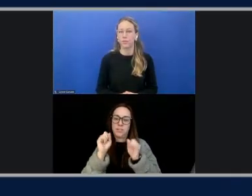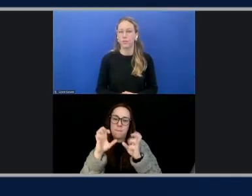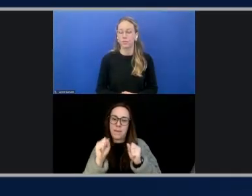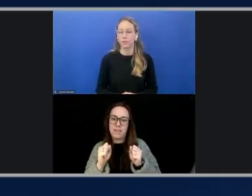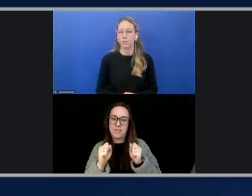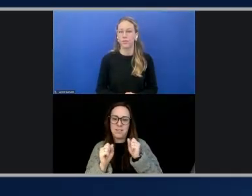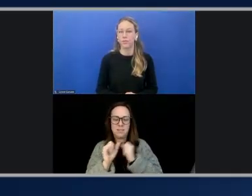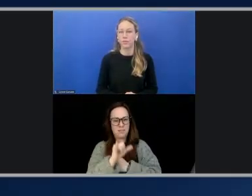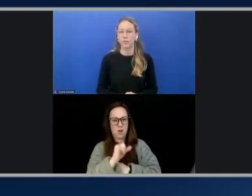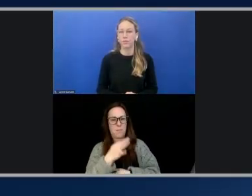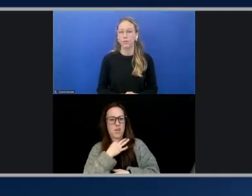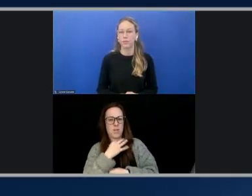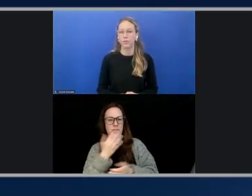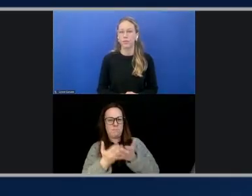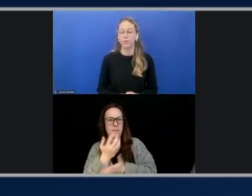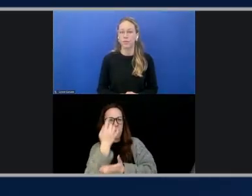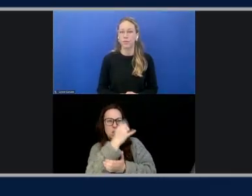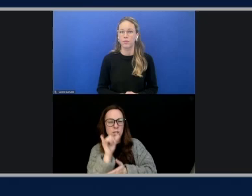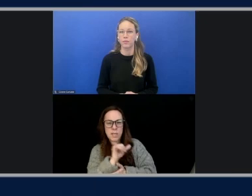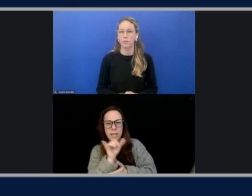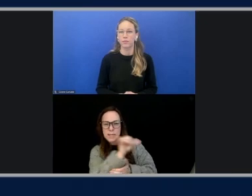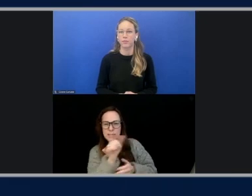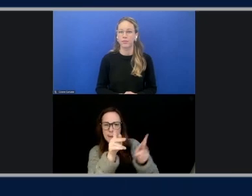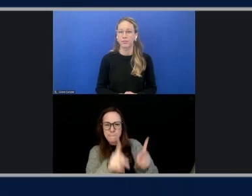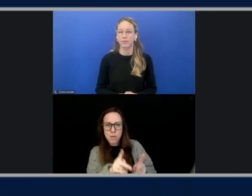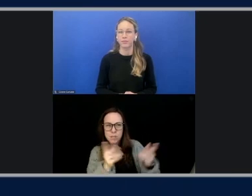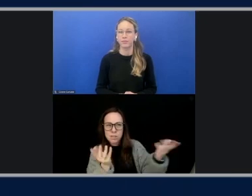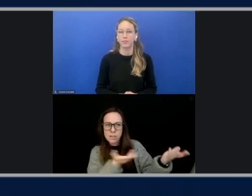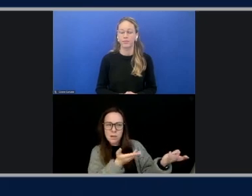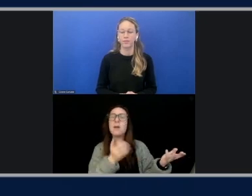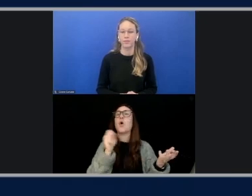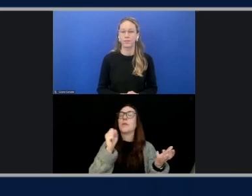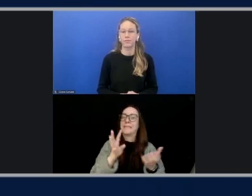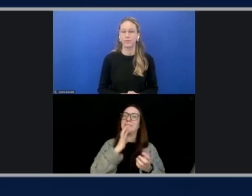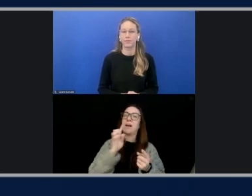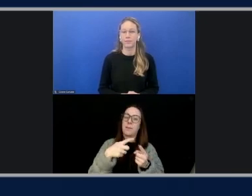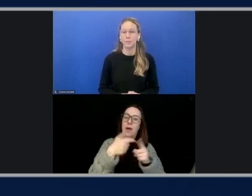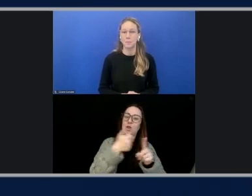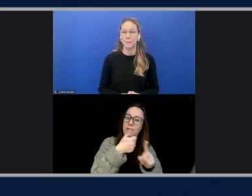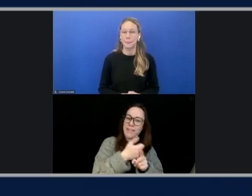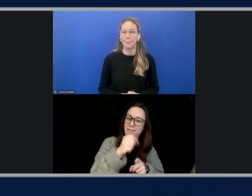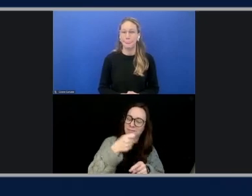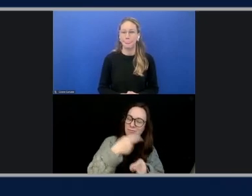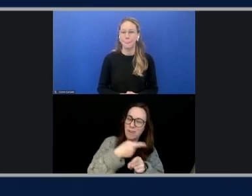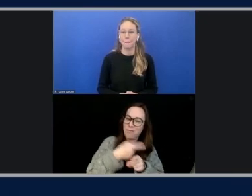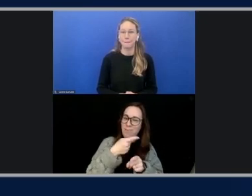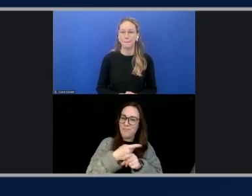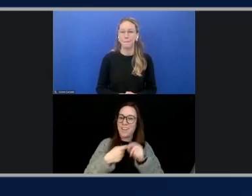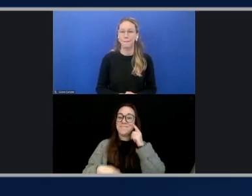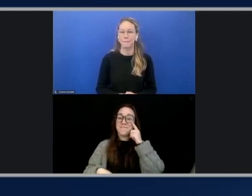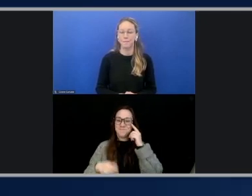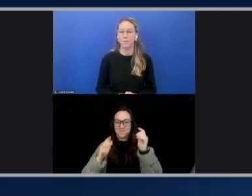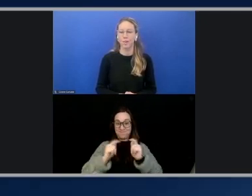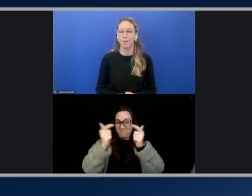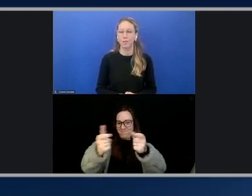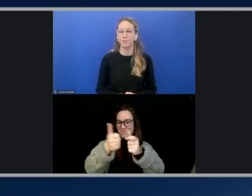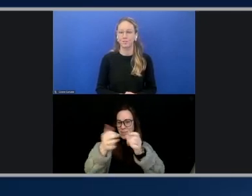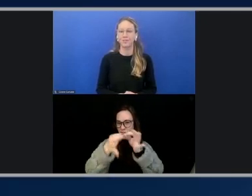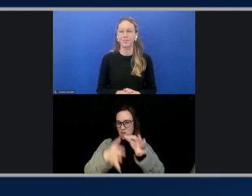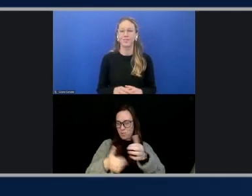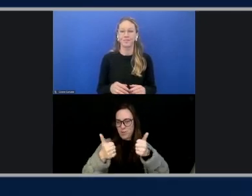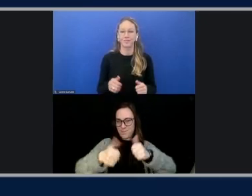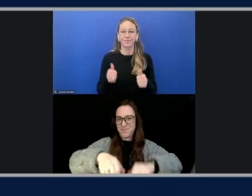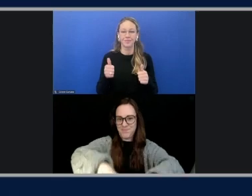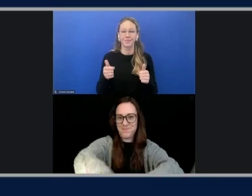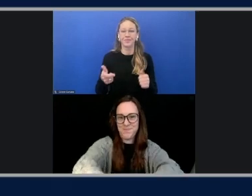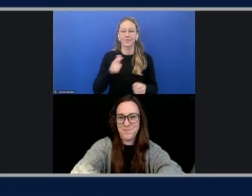maybe looks something like someone who's sitting up here? Probably a little bit, something like that. So I'm curious, do you think that the security